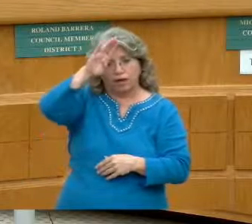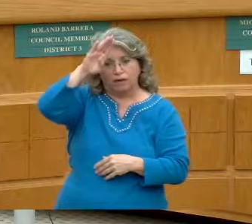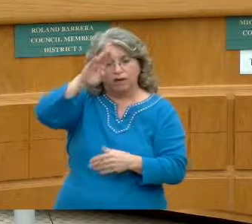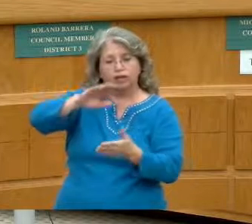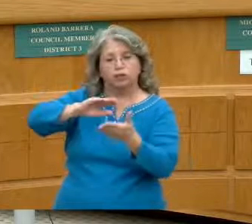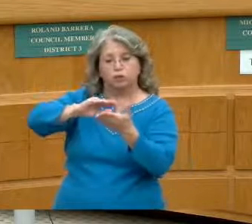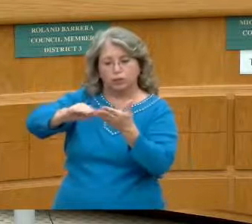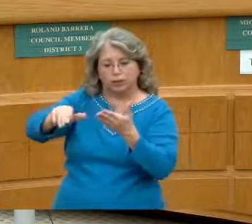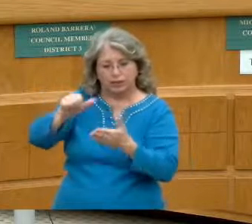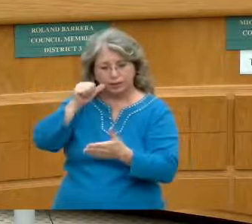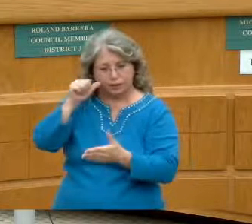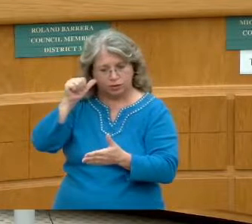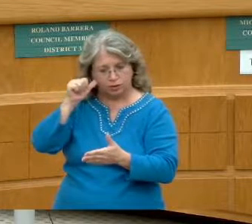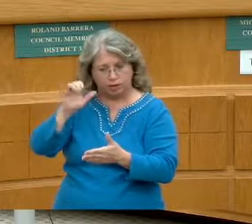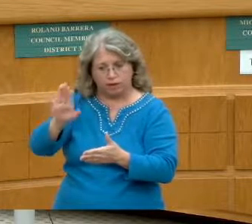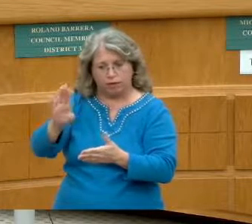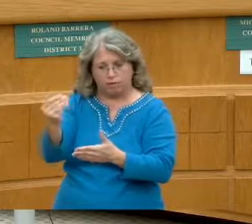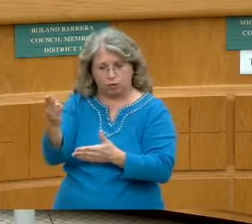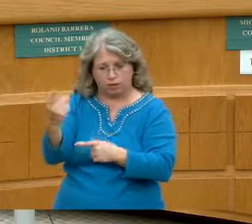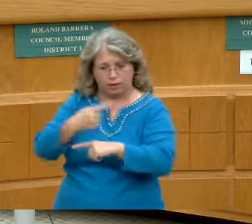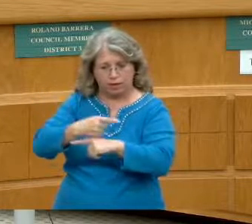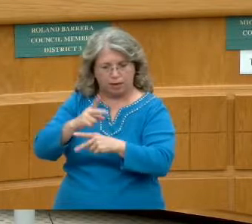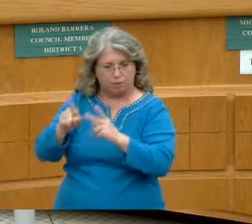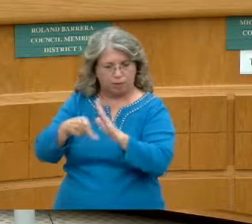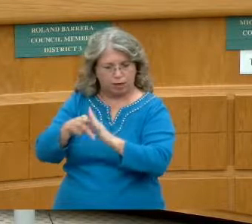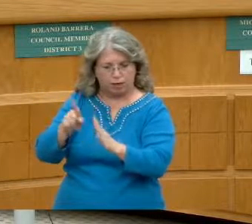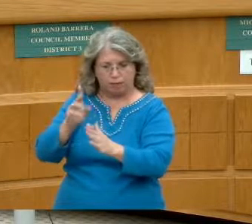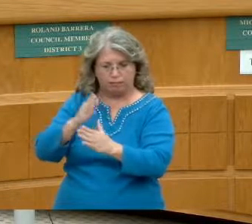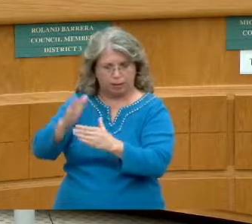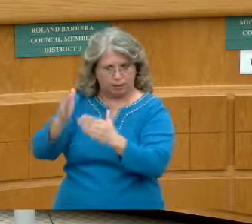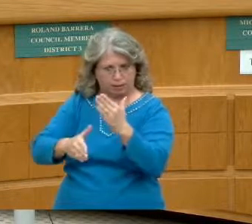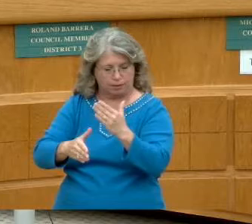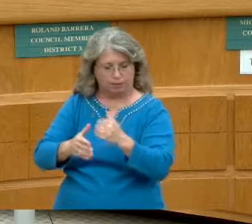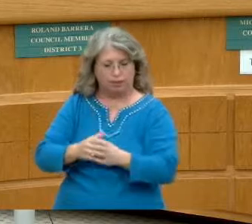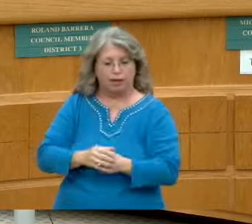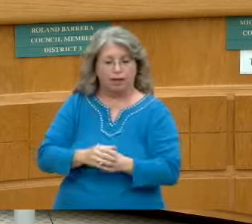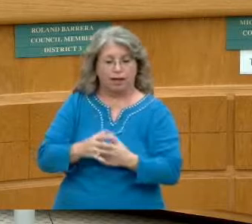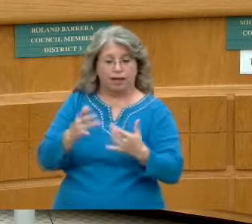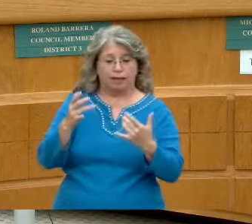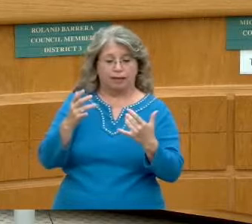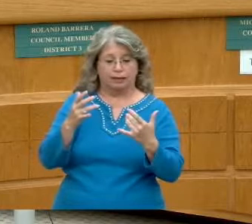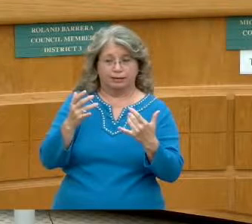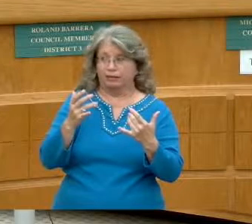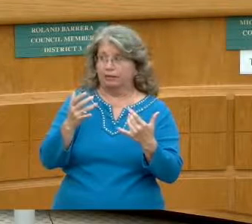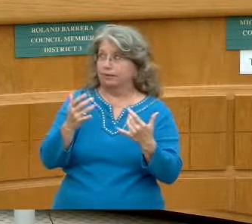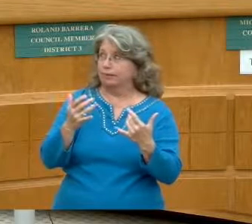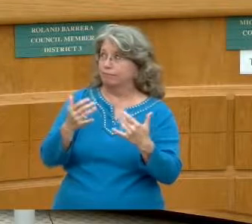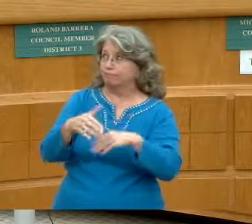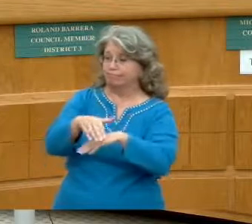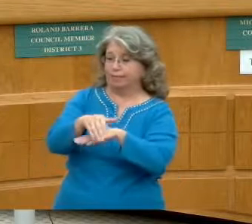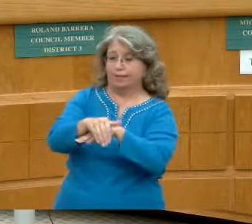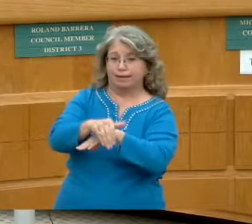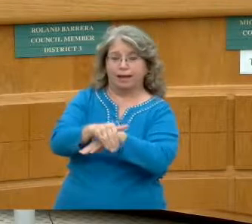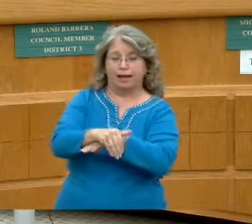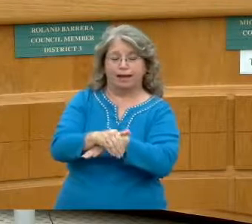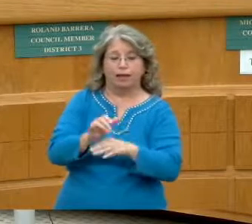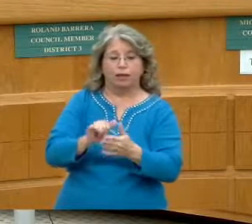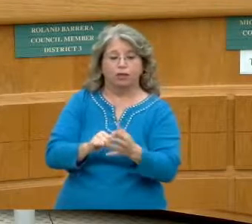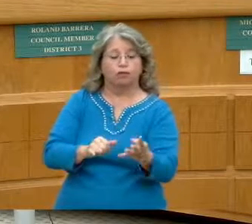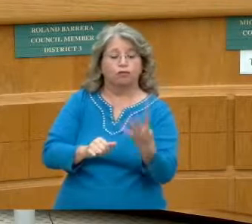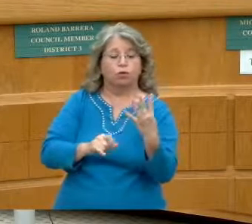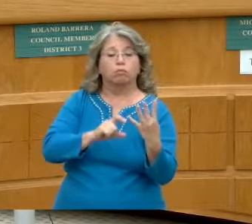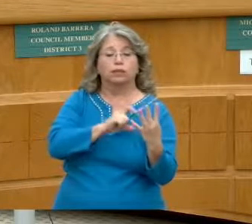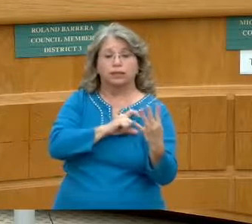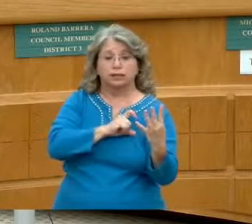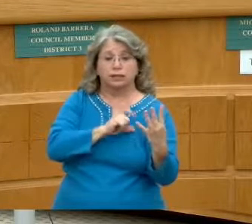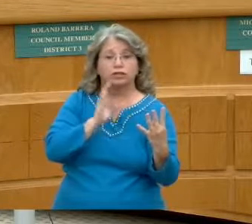That concluded the 14-day period. And tomorrow, today, late tonight, the 4 police officers